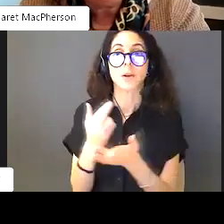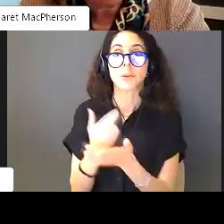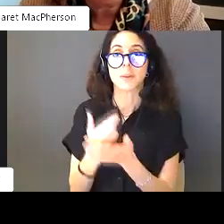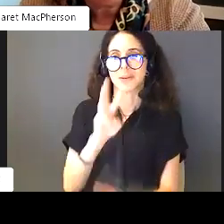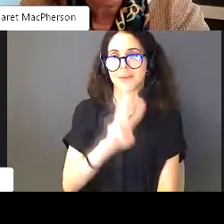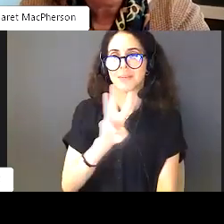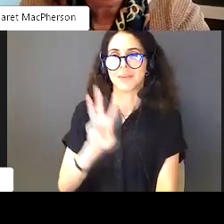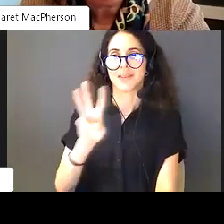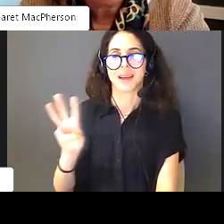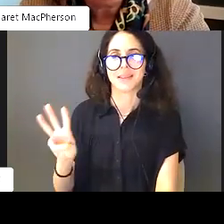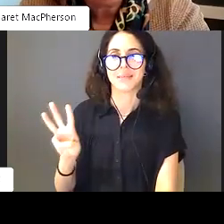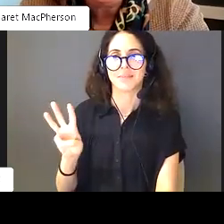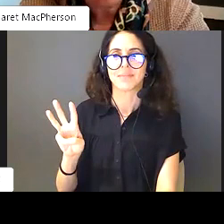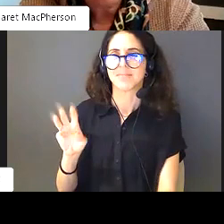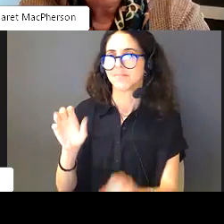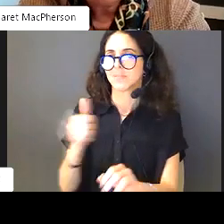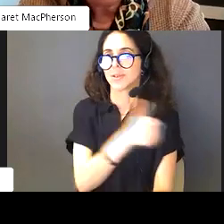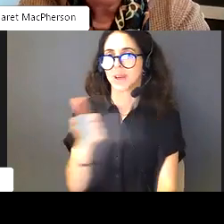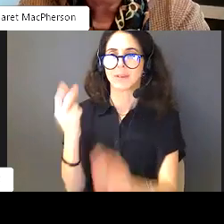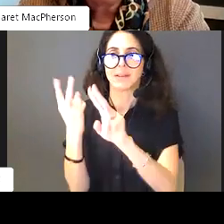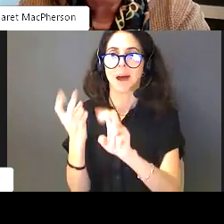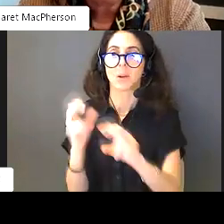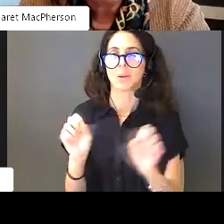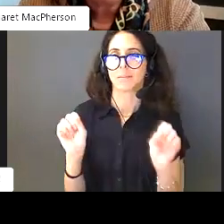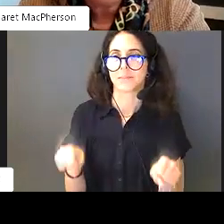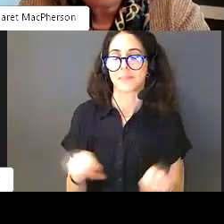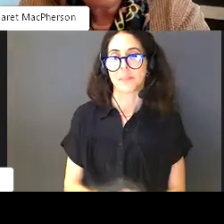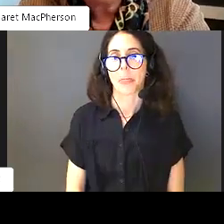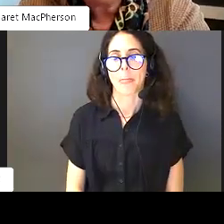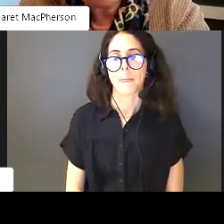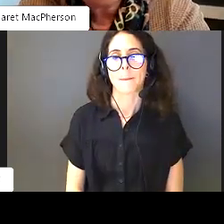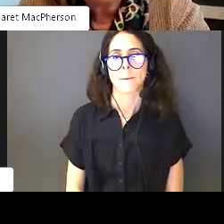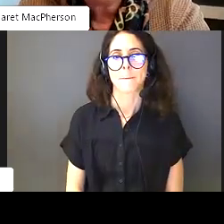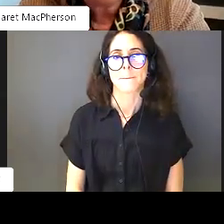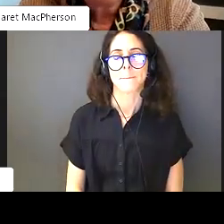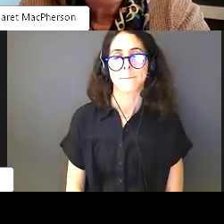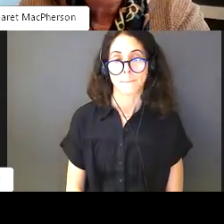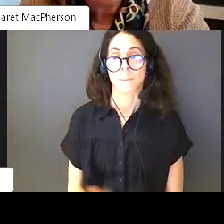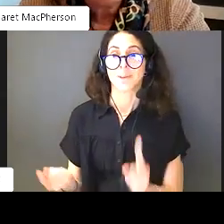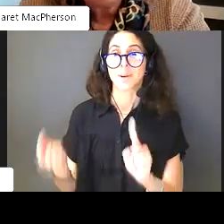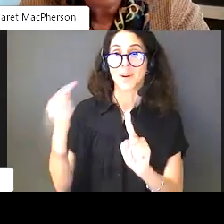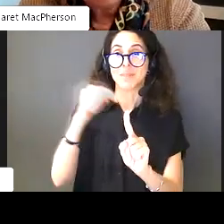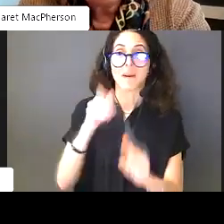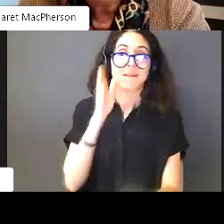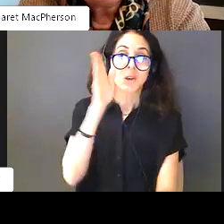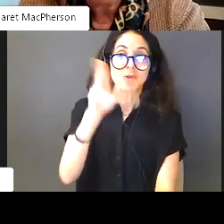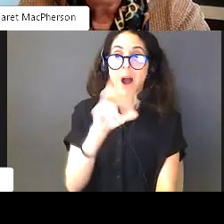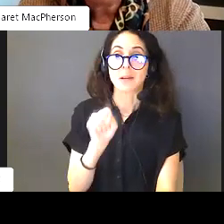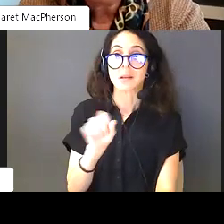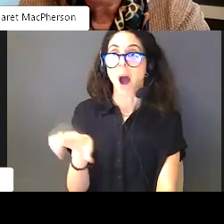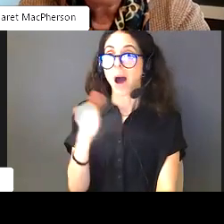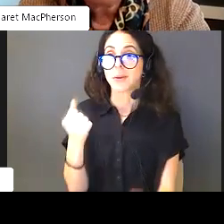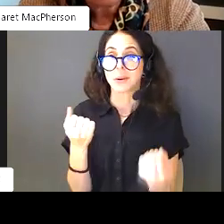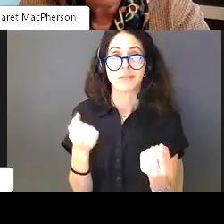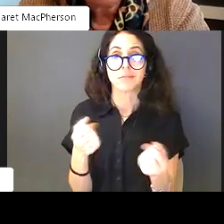website. It's available to be downloaded now. And then I just want to return for a minute around future us, other things you can do. Tell